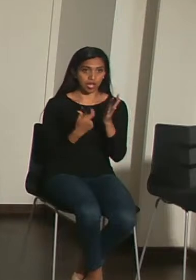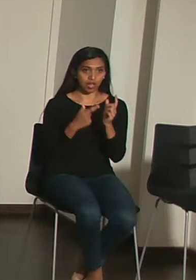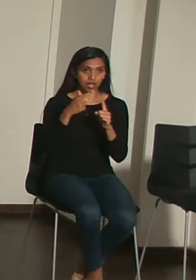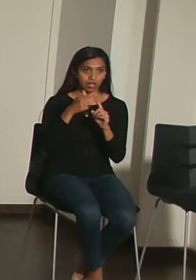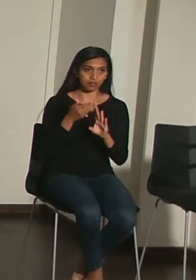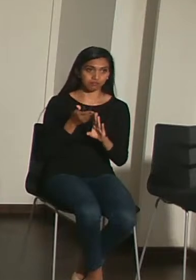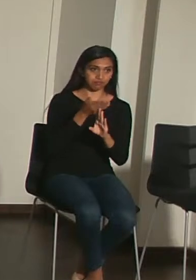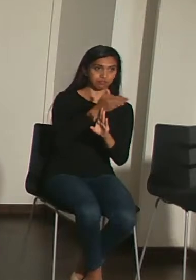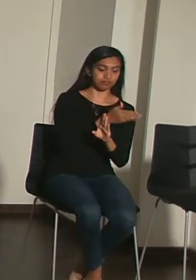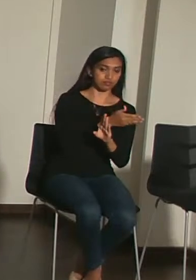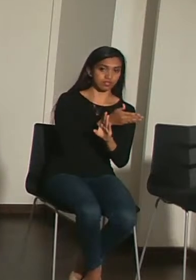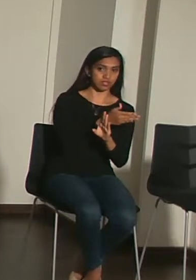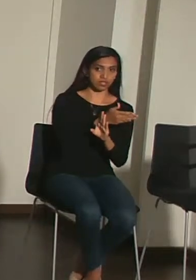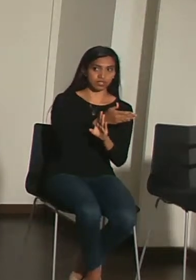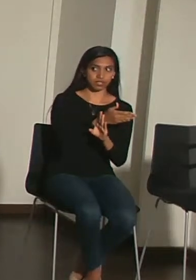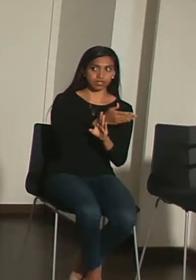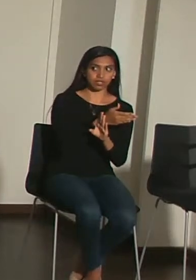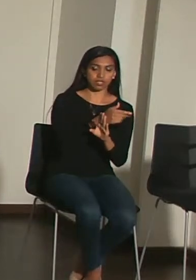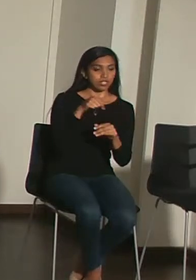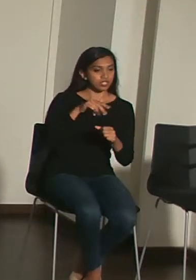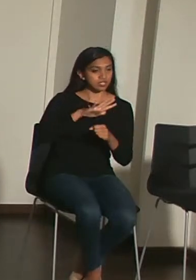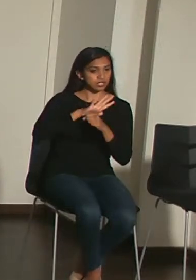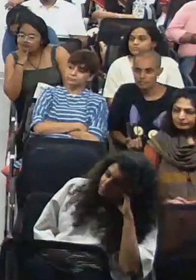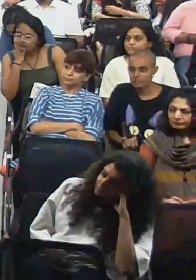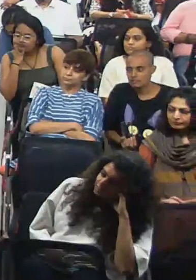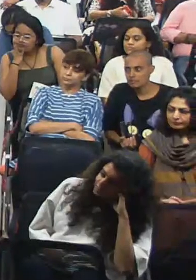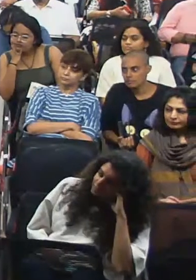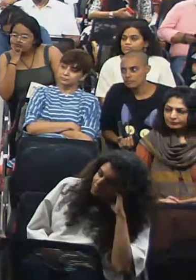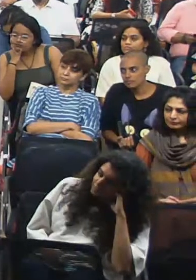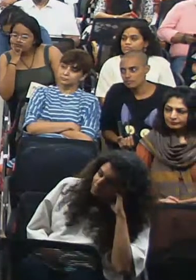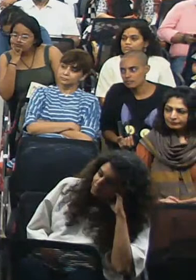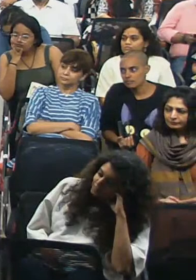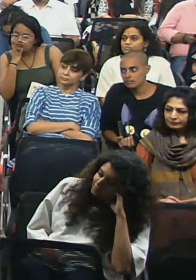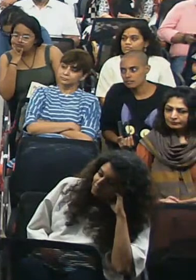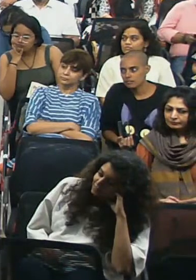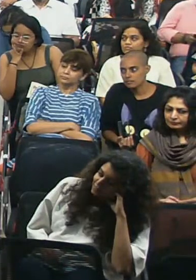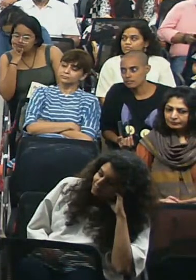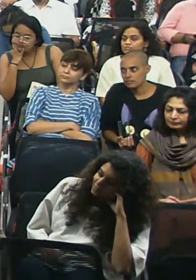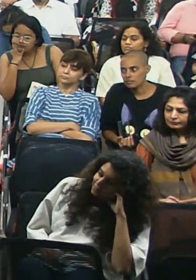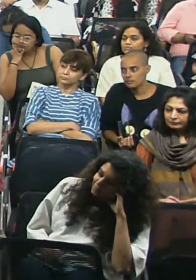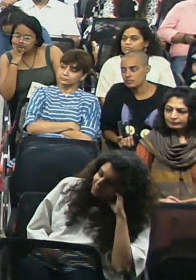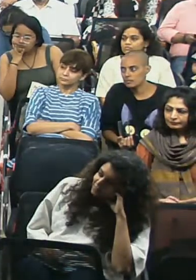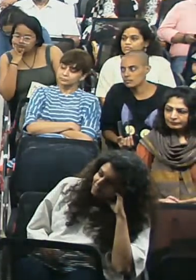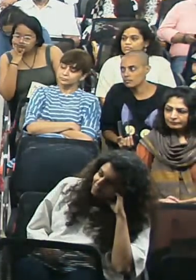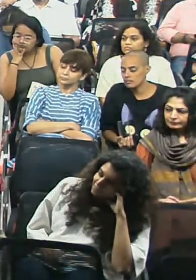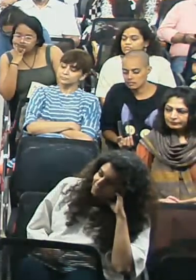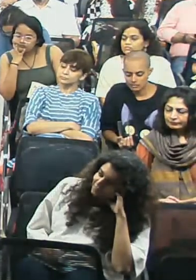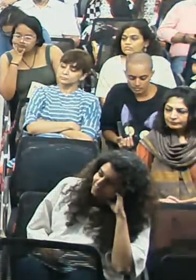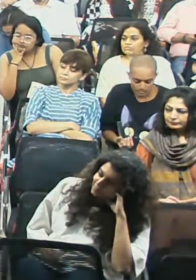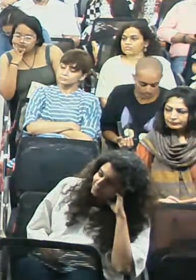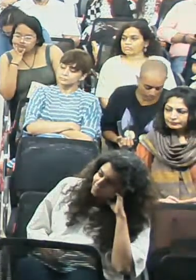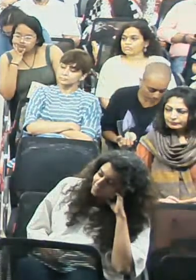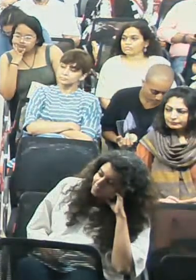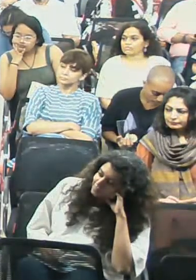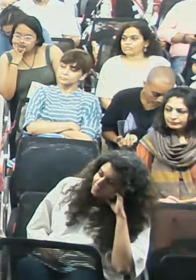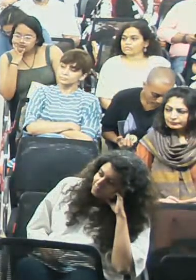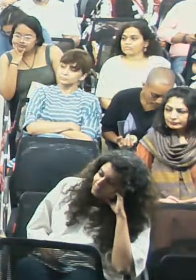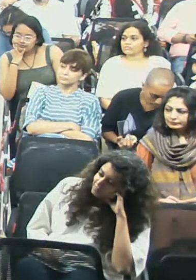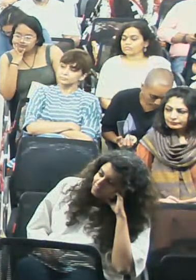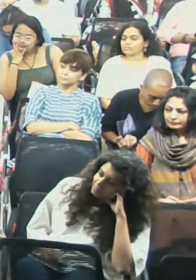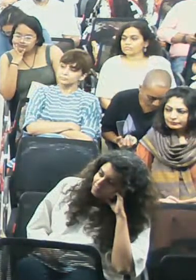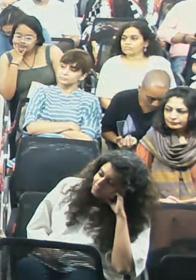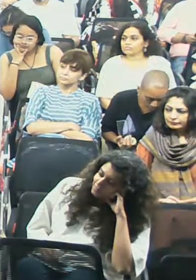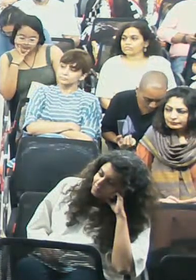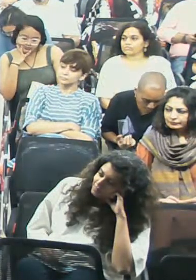been such a strong emphasis on the so called art market. And it's actually a way to, what happened was